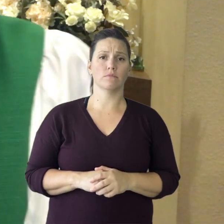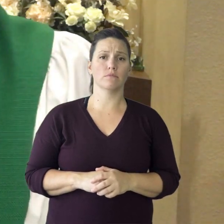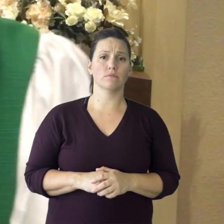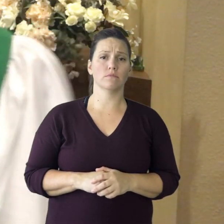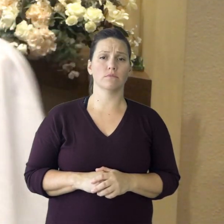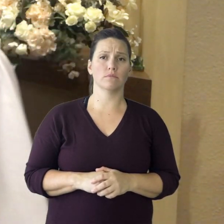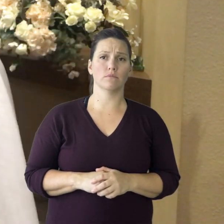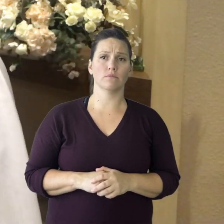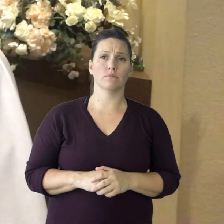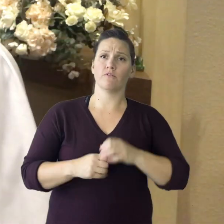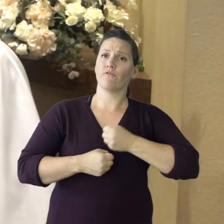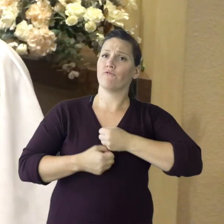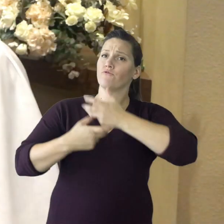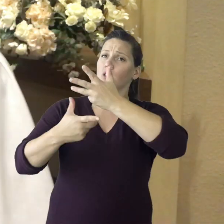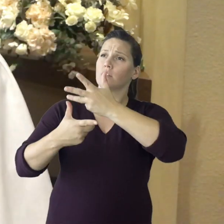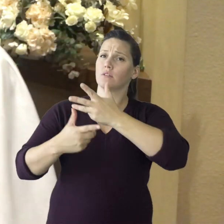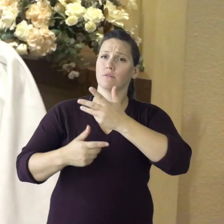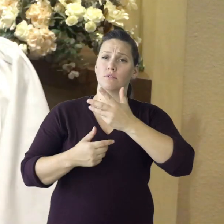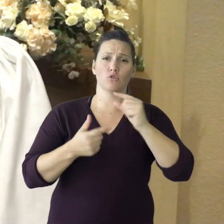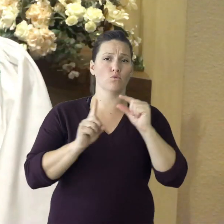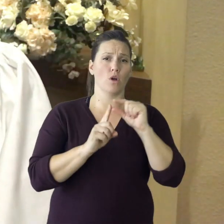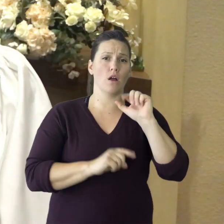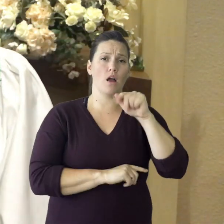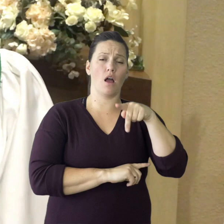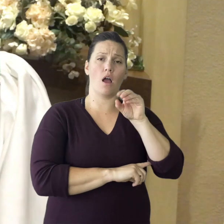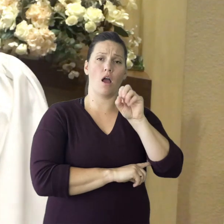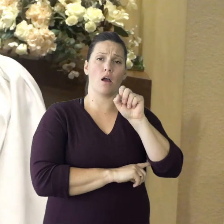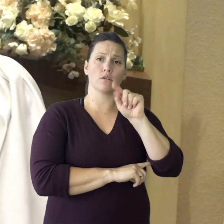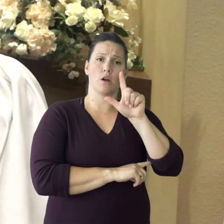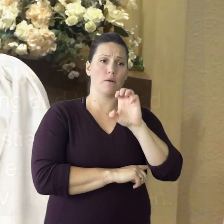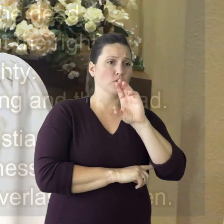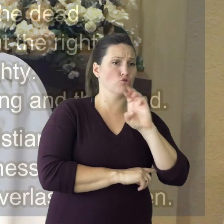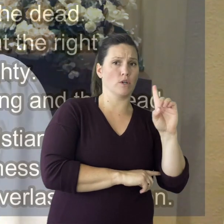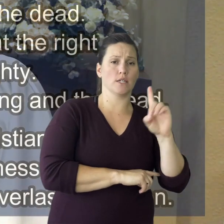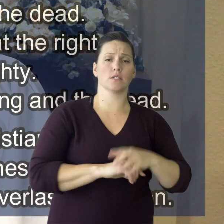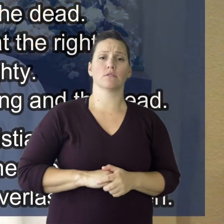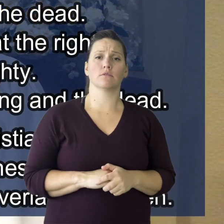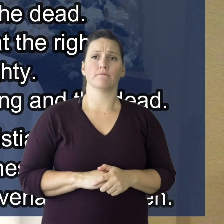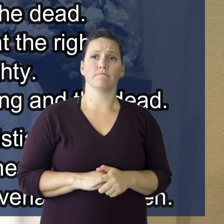We continue now by confessing our faith together in the words of the Apostles' Creed.